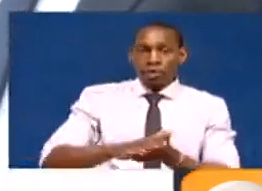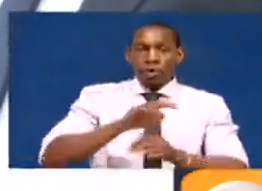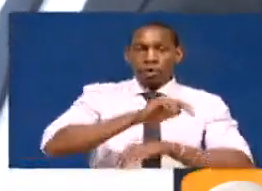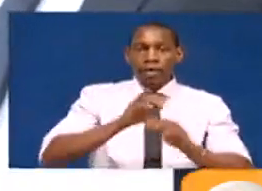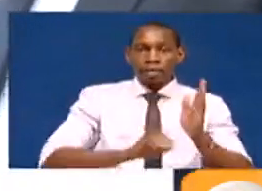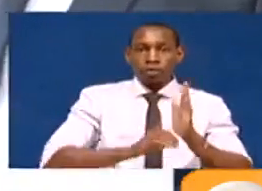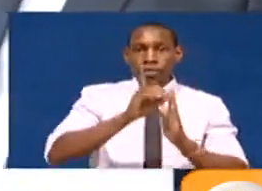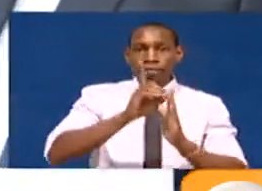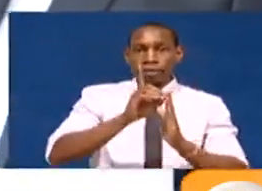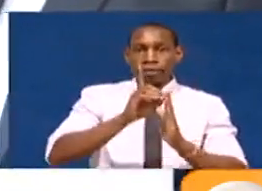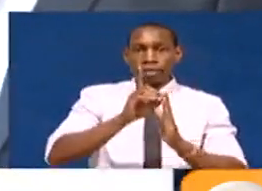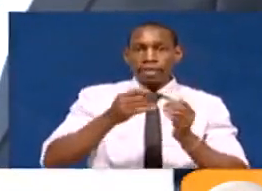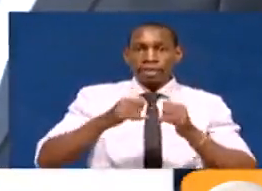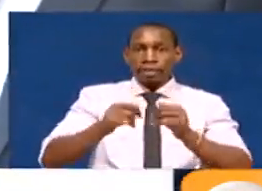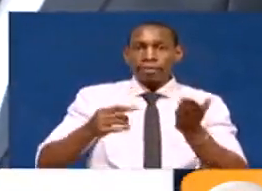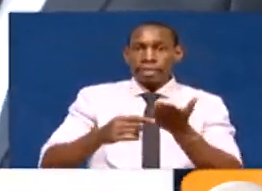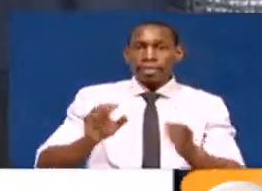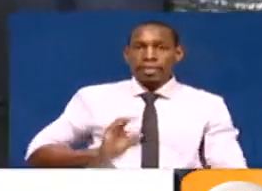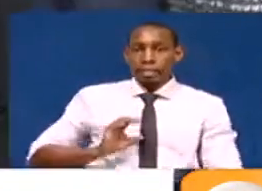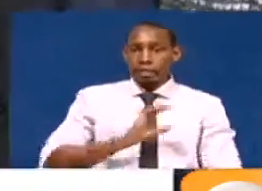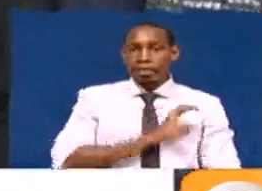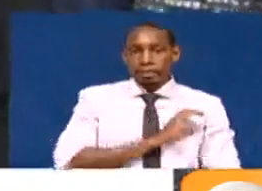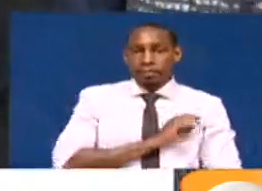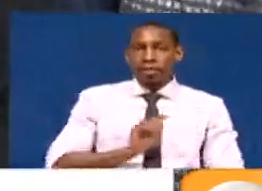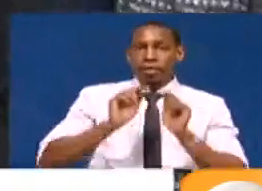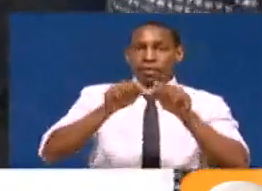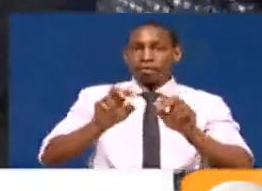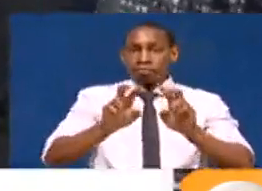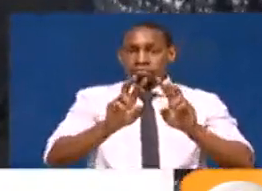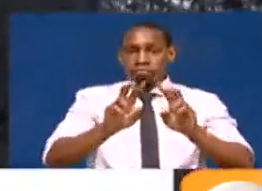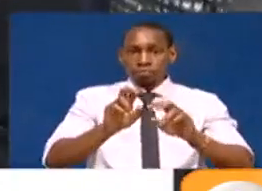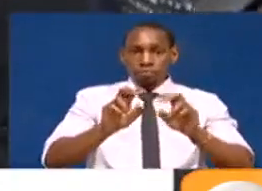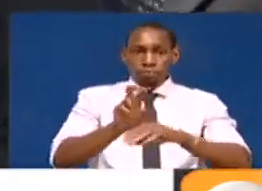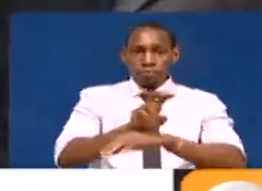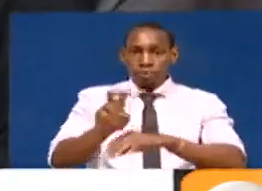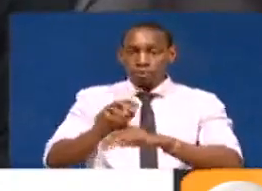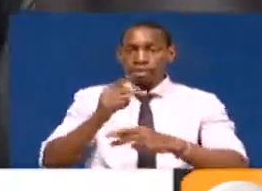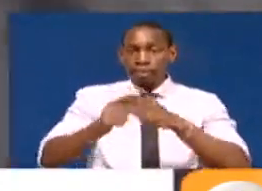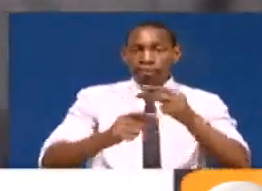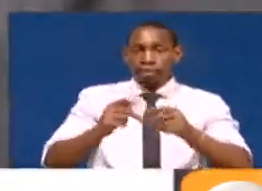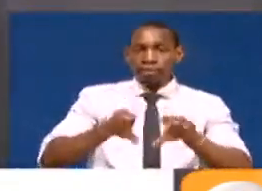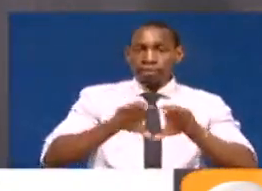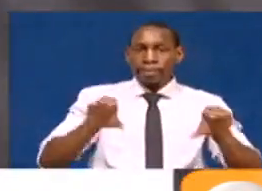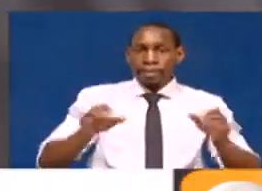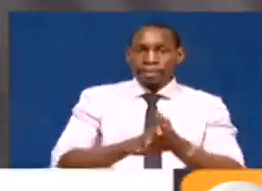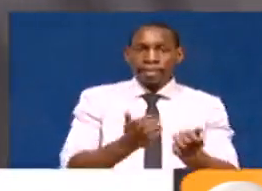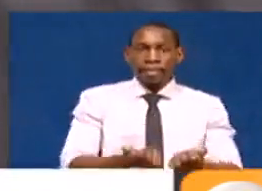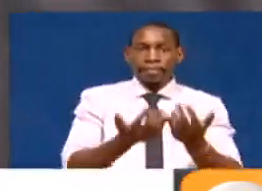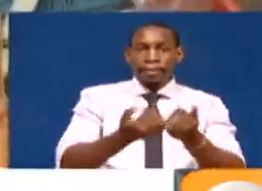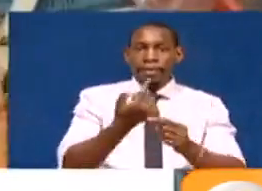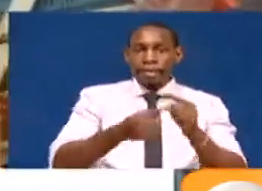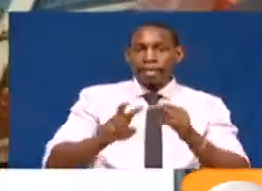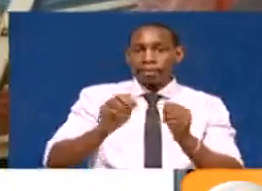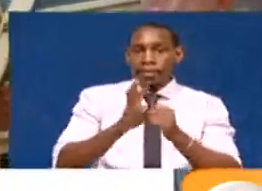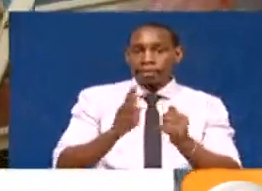National Development, Implementation and Technical Committee were here to inspect the progress of the facility that burnt down in